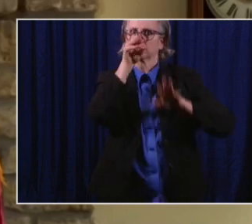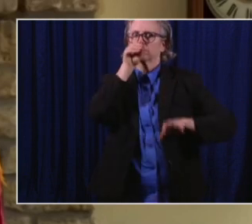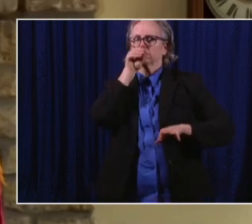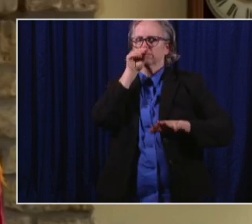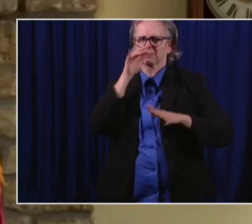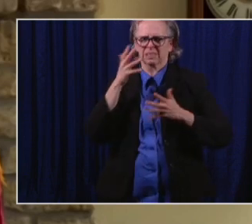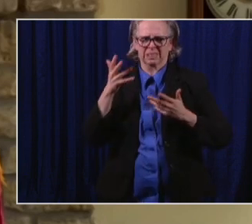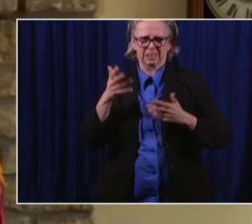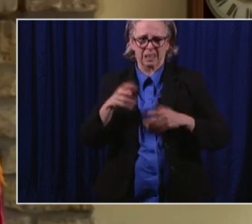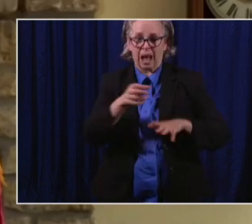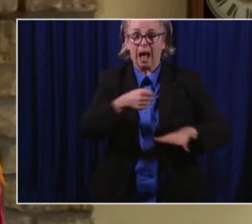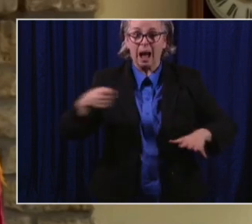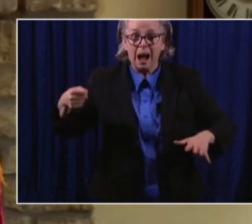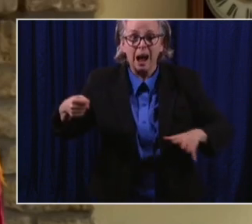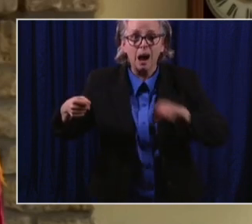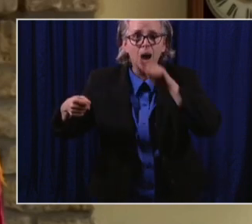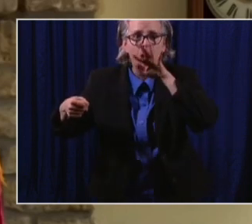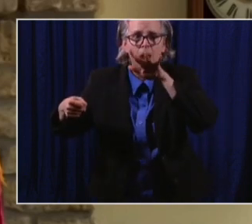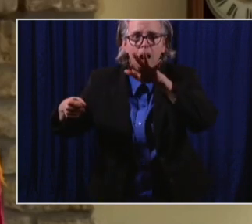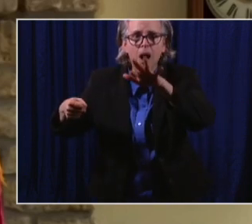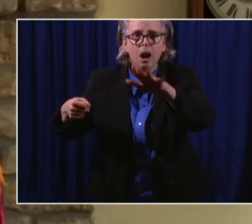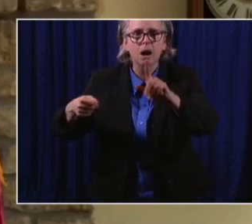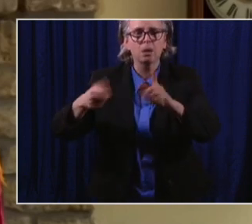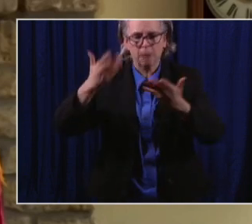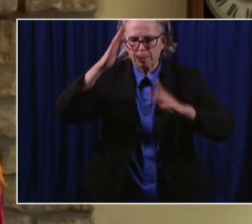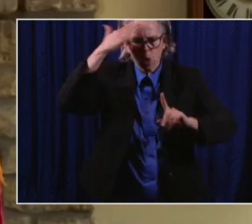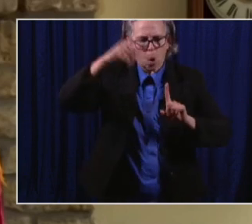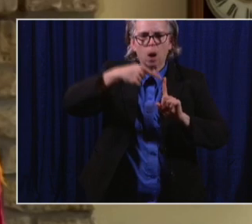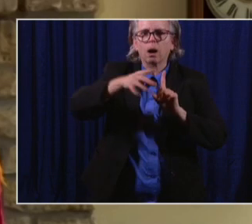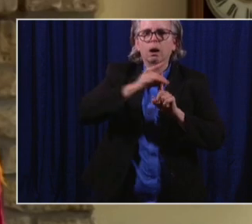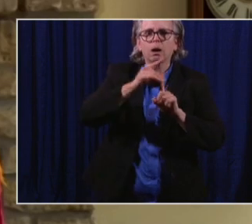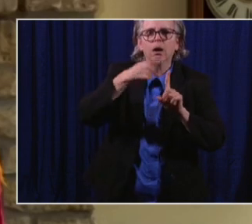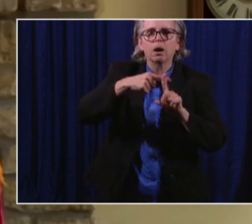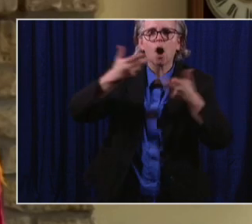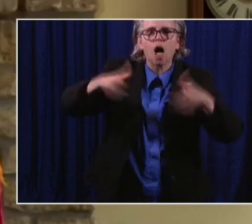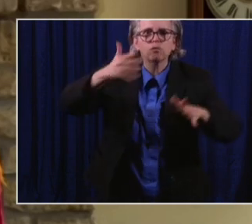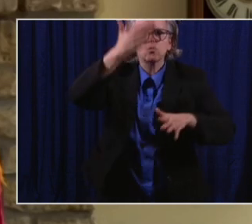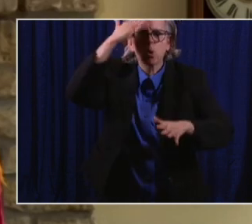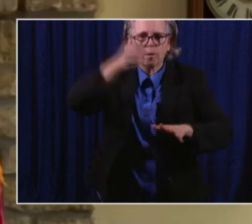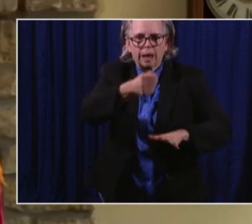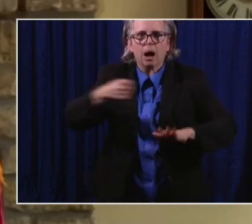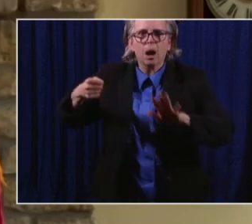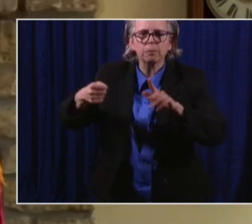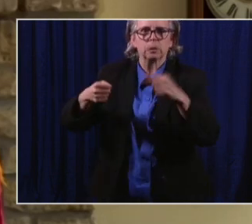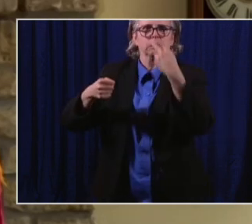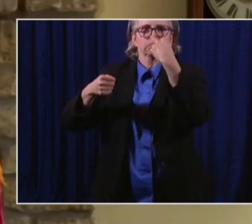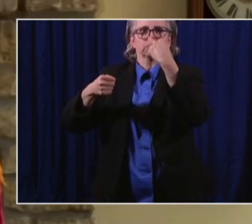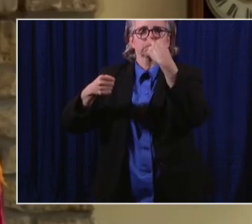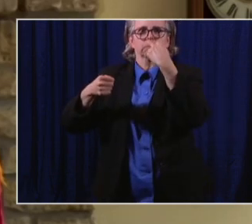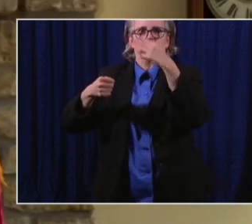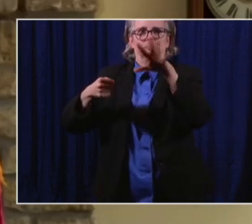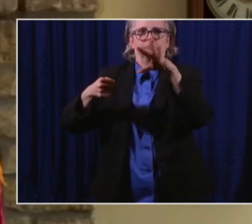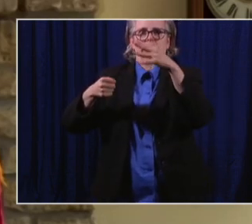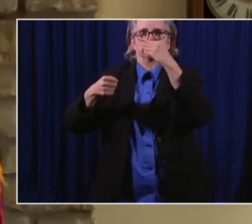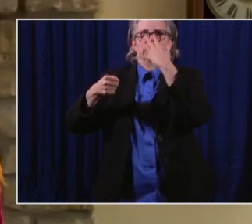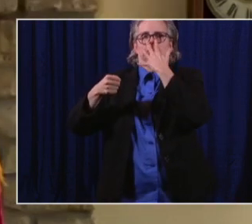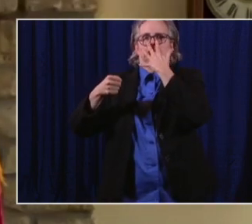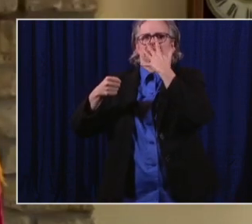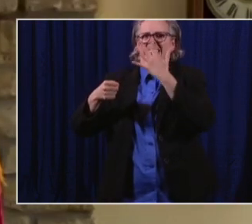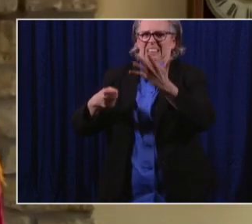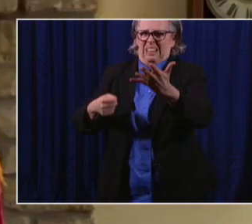We try to help families make these decisions based upon, is it your county high incidence? How high is